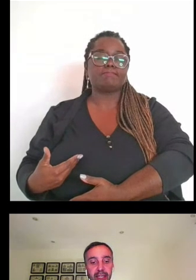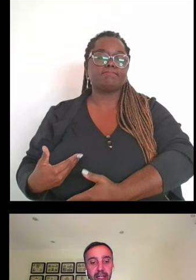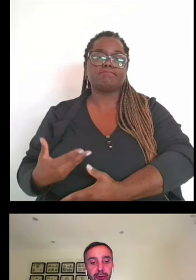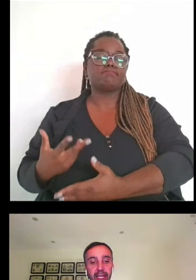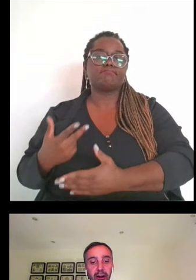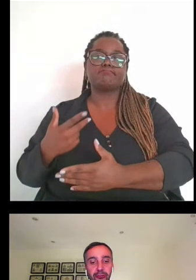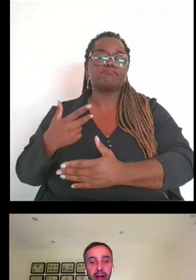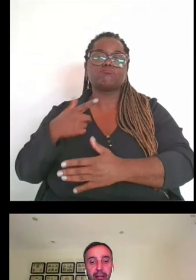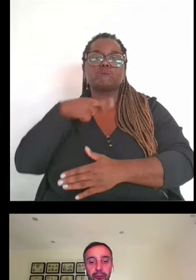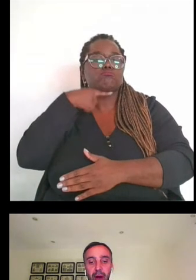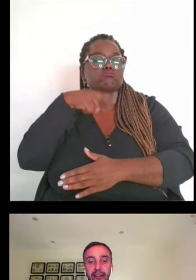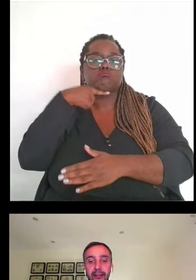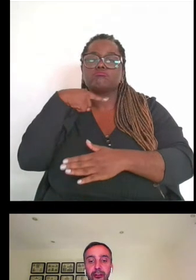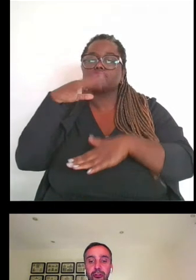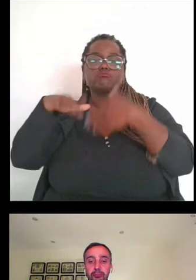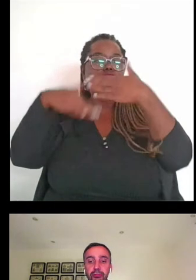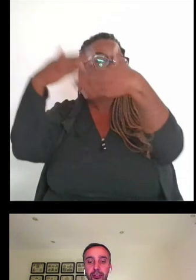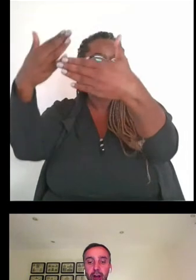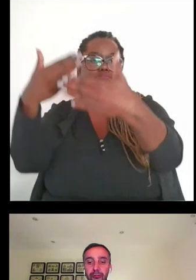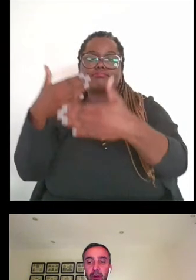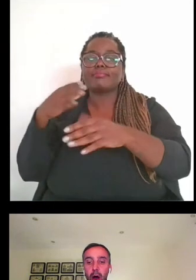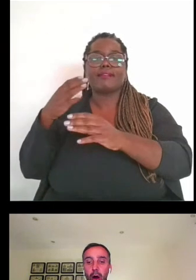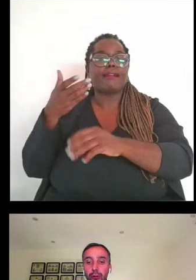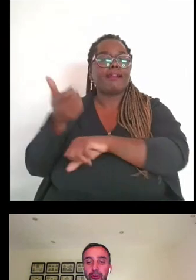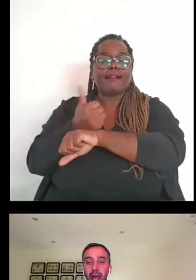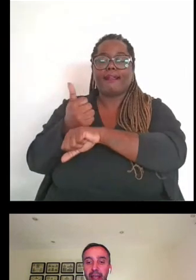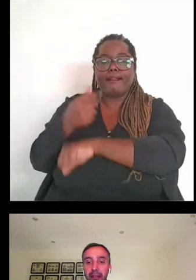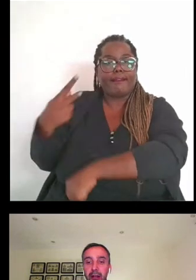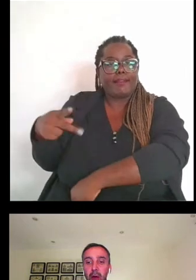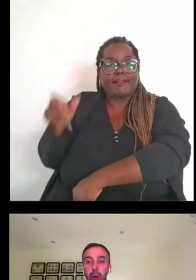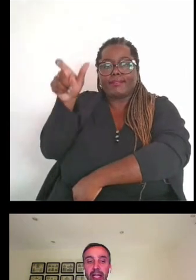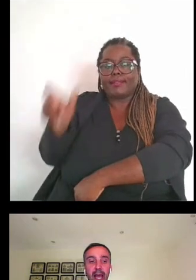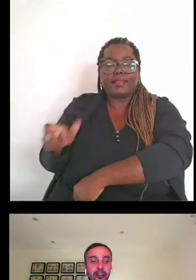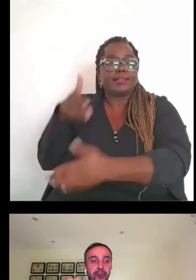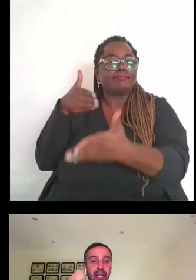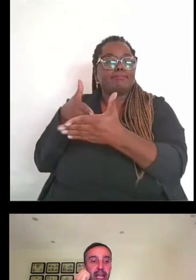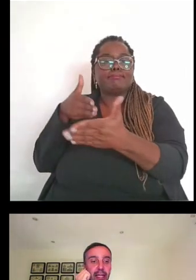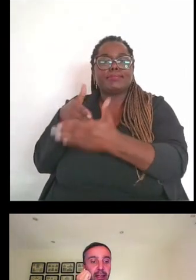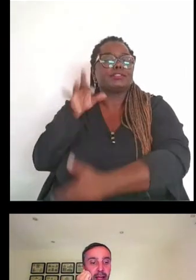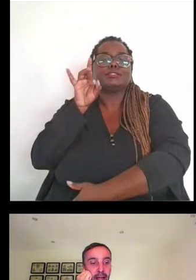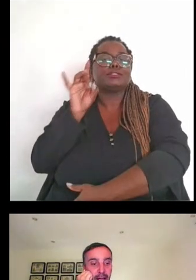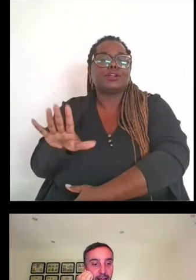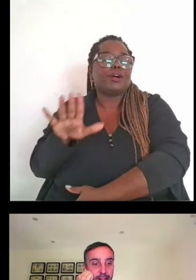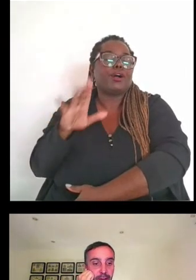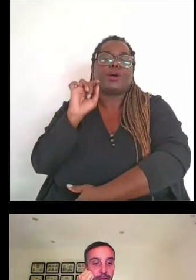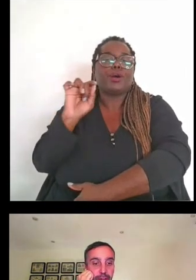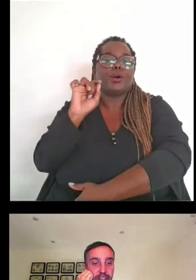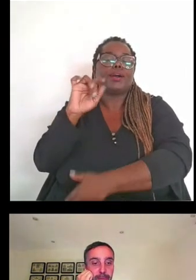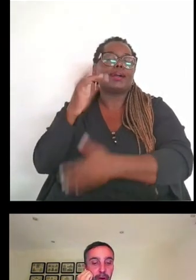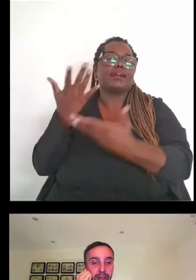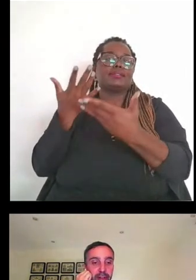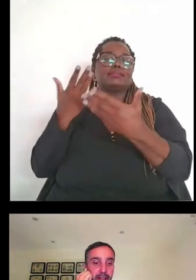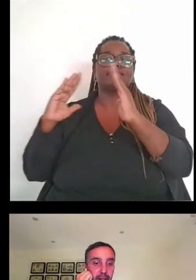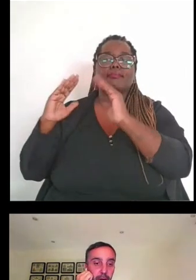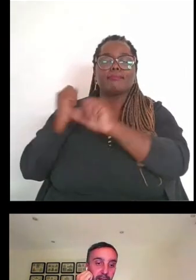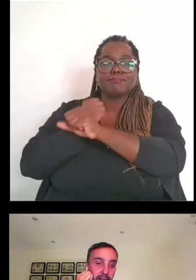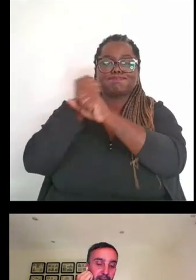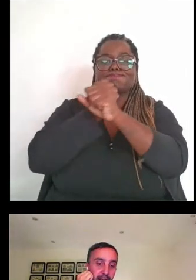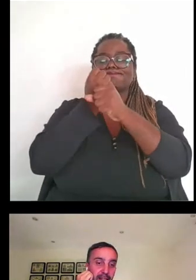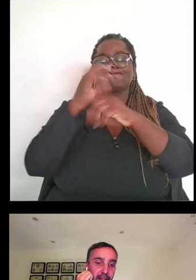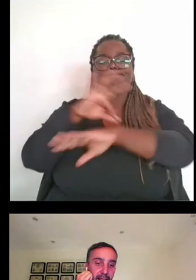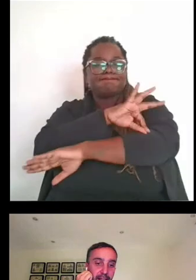the promising career of Frank Lloyd Wright's student Bruce Gough also ended when he had to vacate his University post